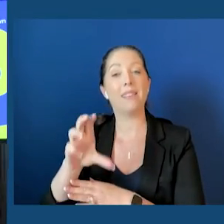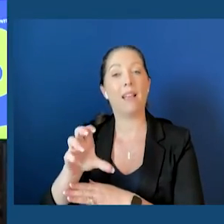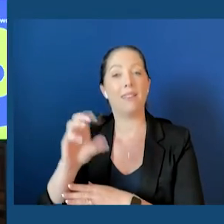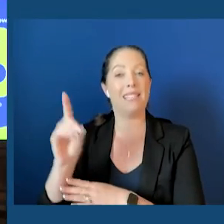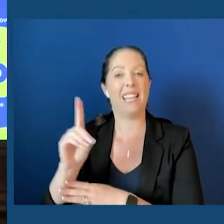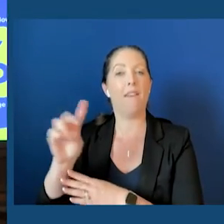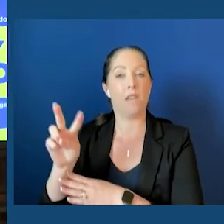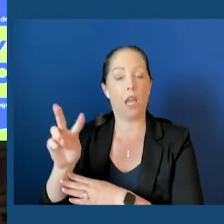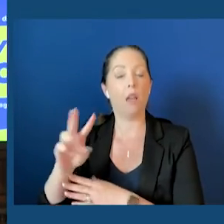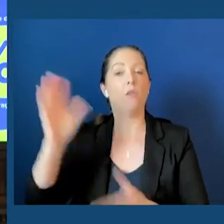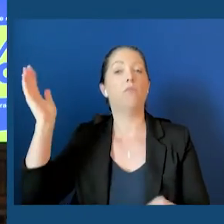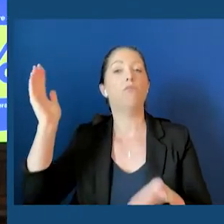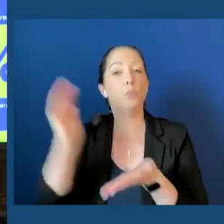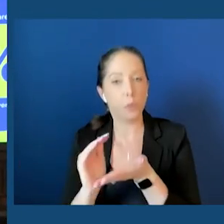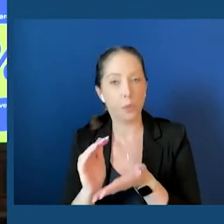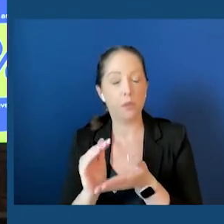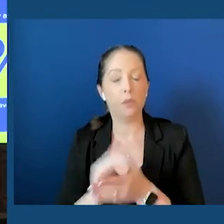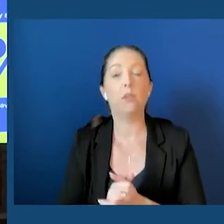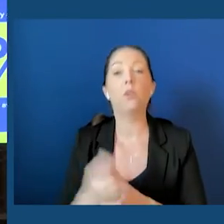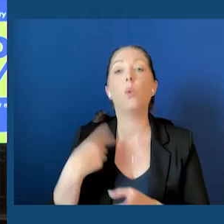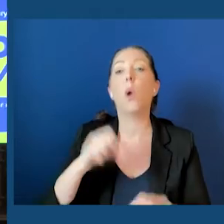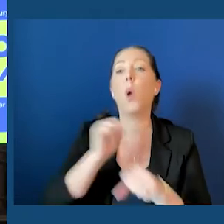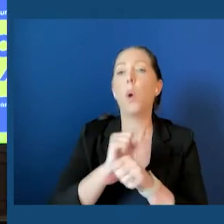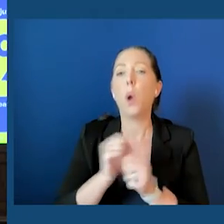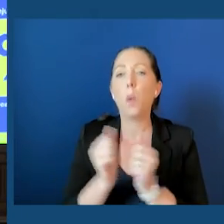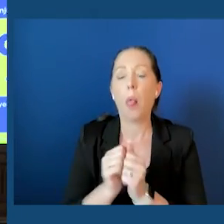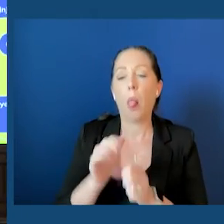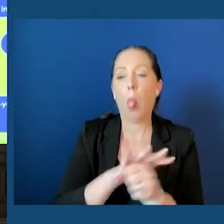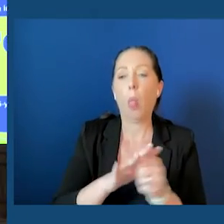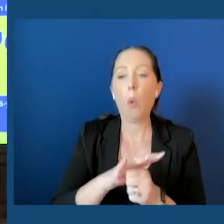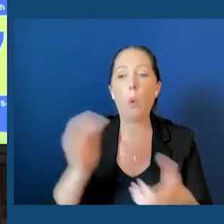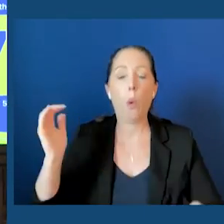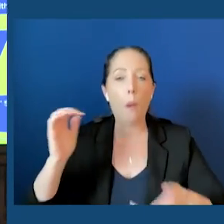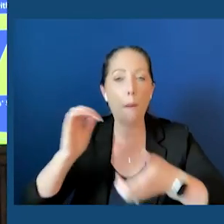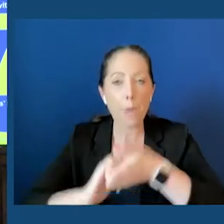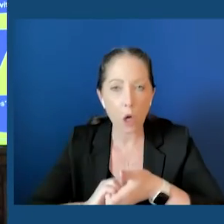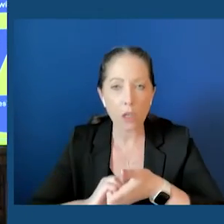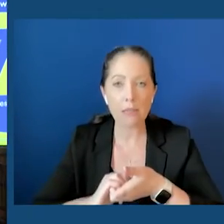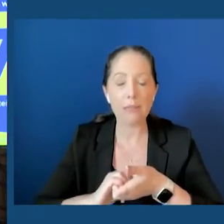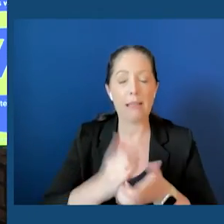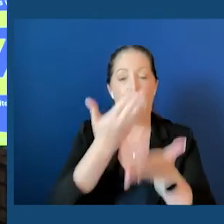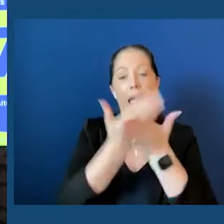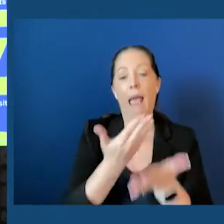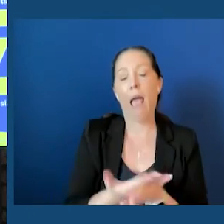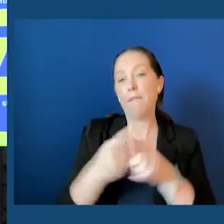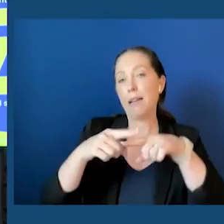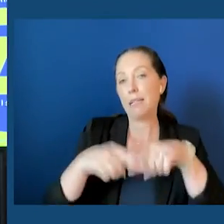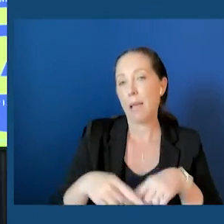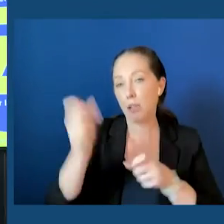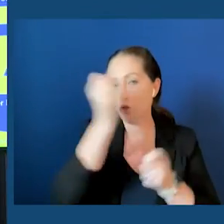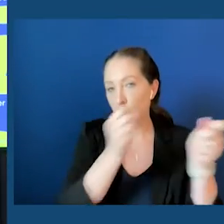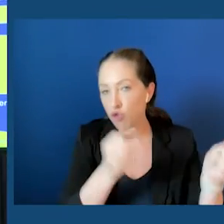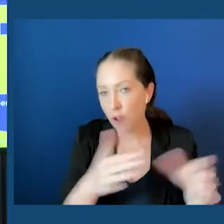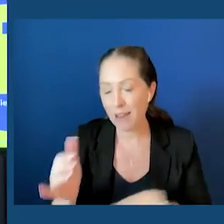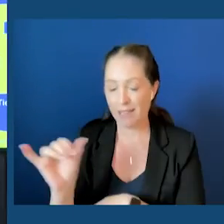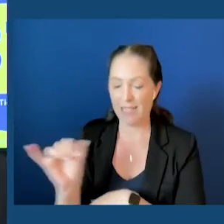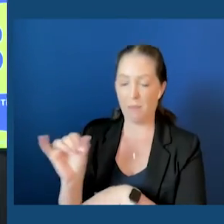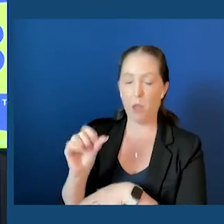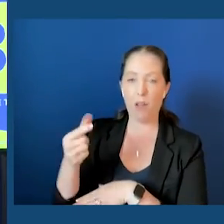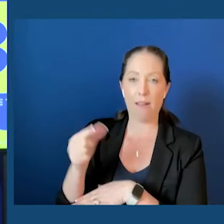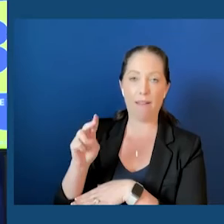similar strategies to work with local partners, use evidence-based strategies similar to how we do GIVE to drive down domestic